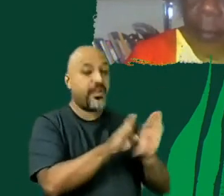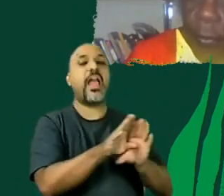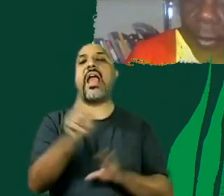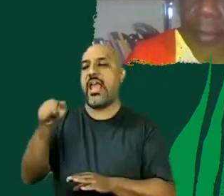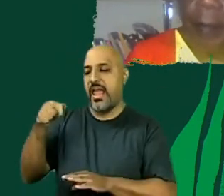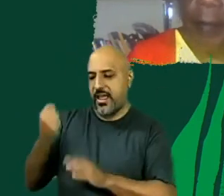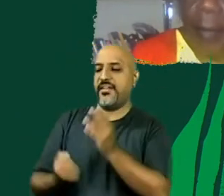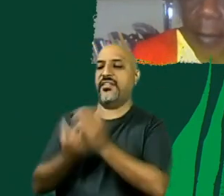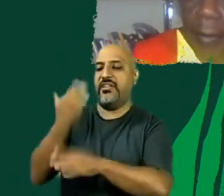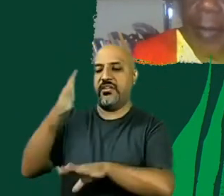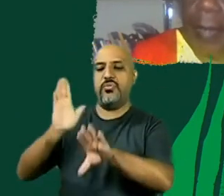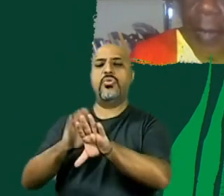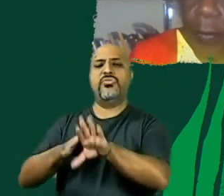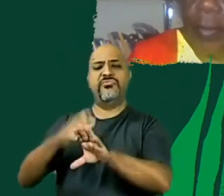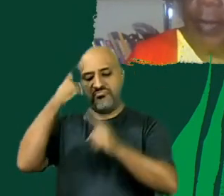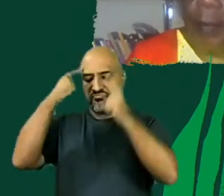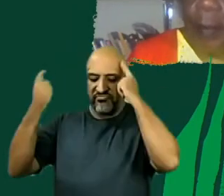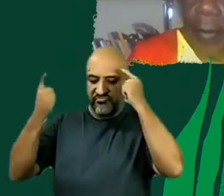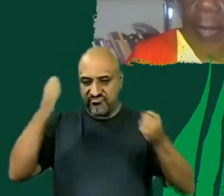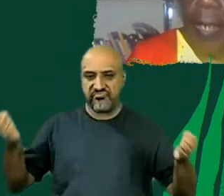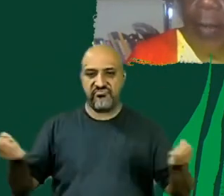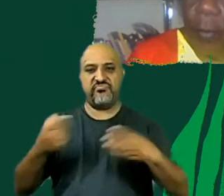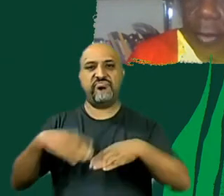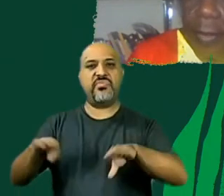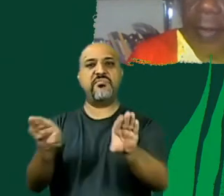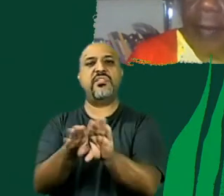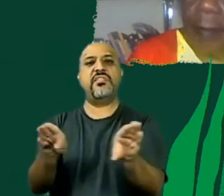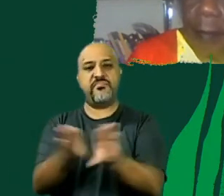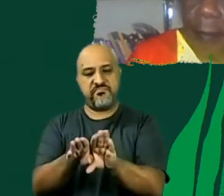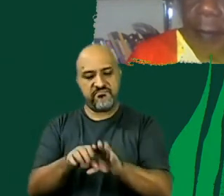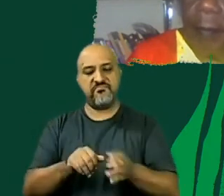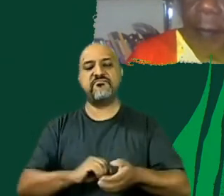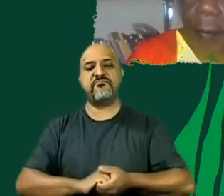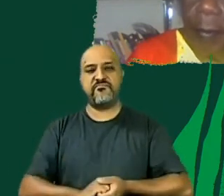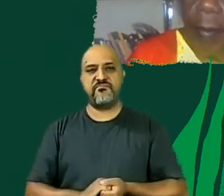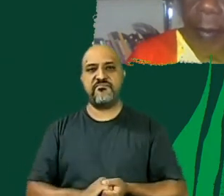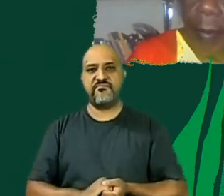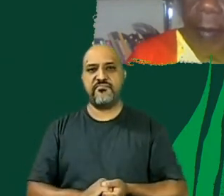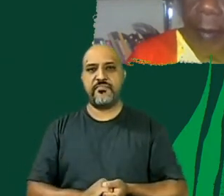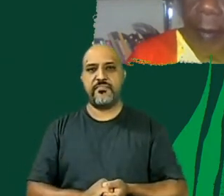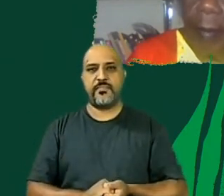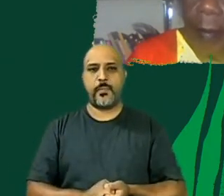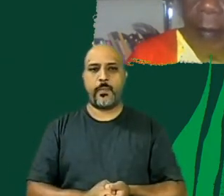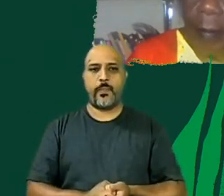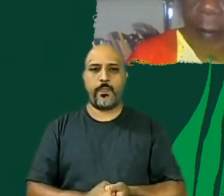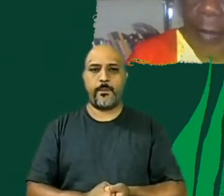And creators, creators, creators, creators.